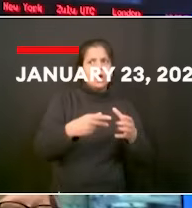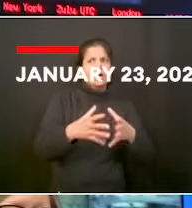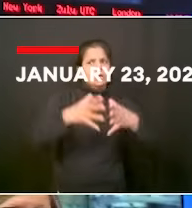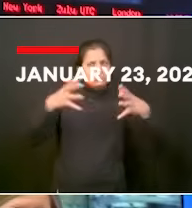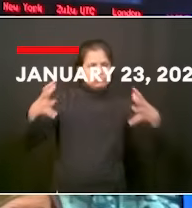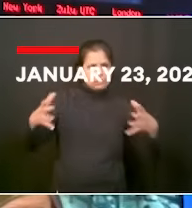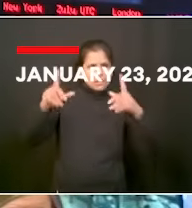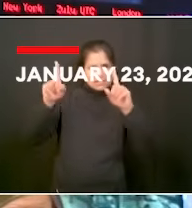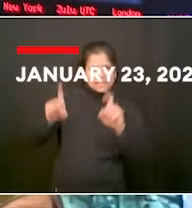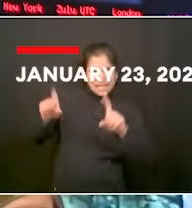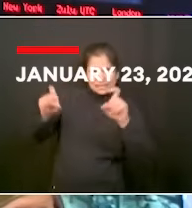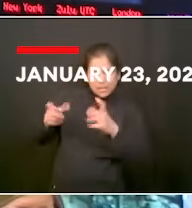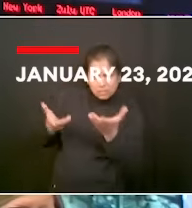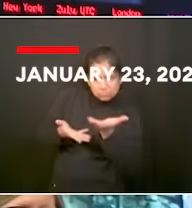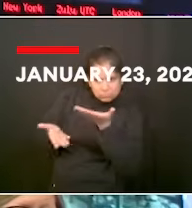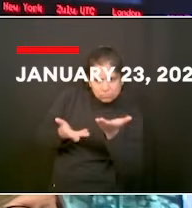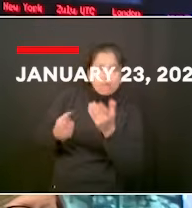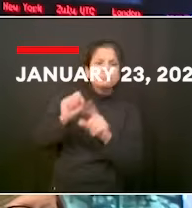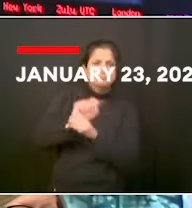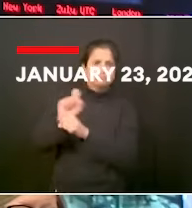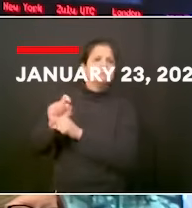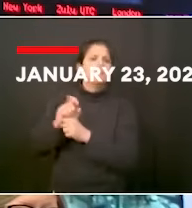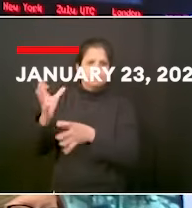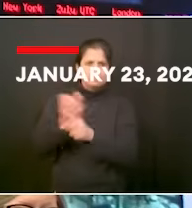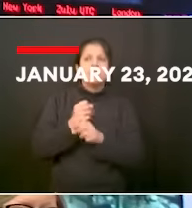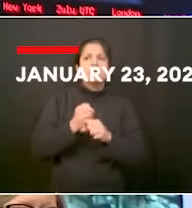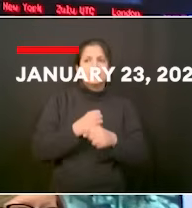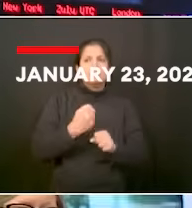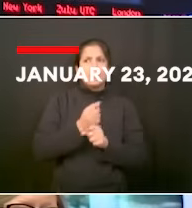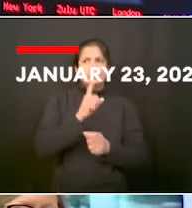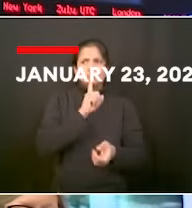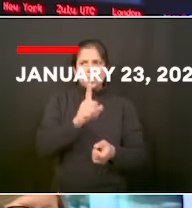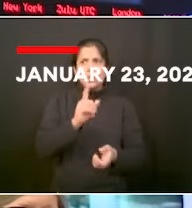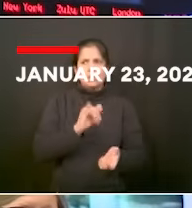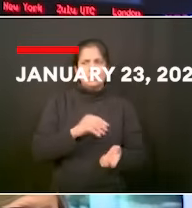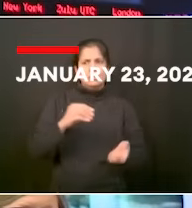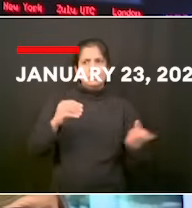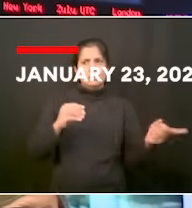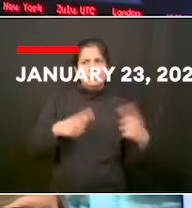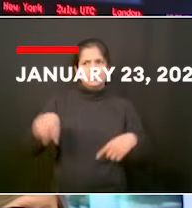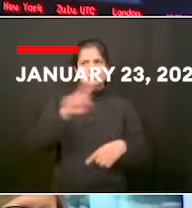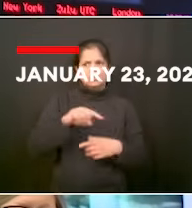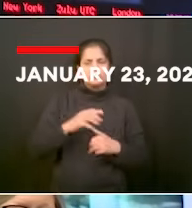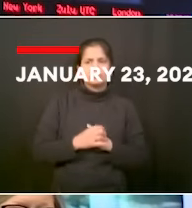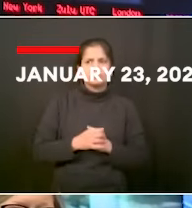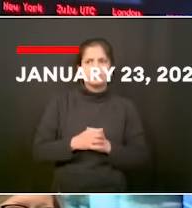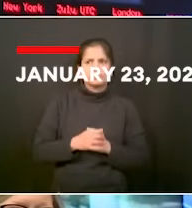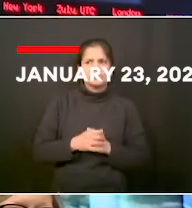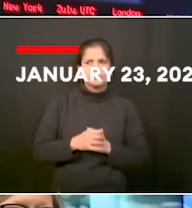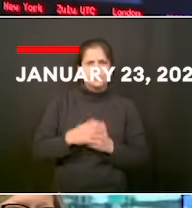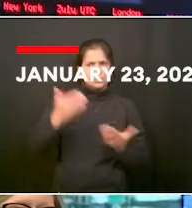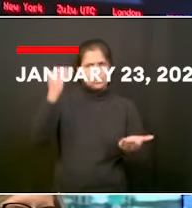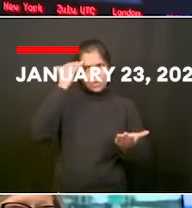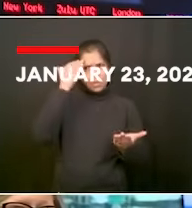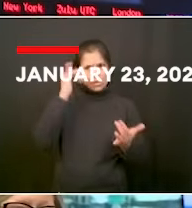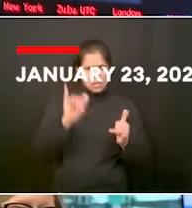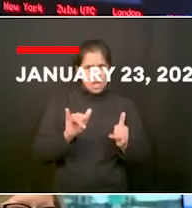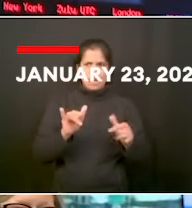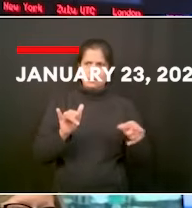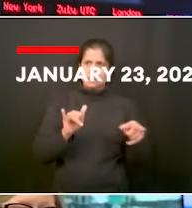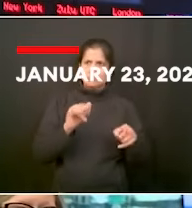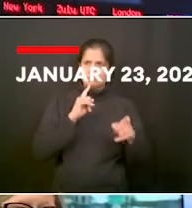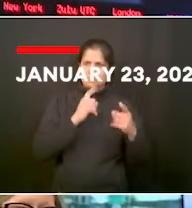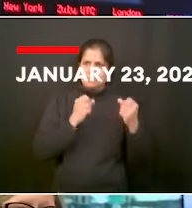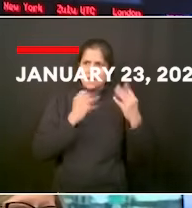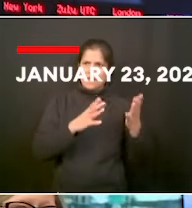can house as many students as possible on that day. So we now have the capacity of having 1 million